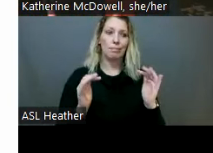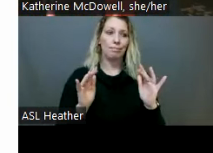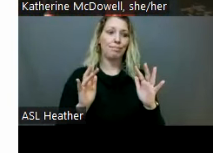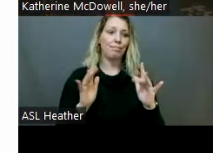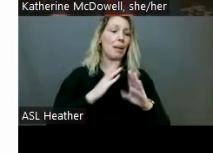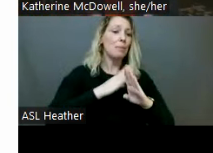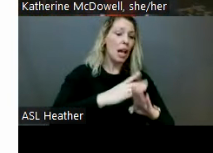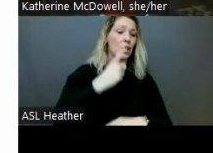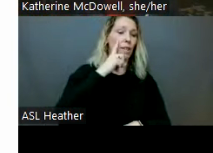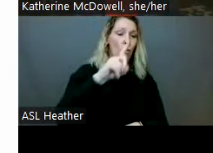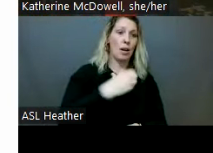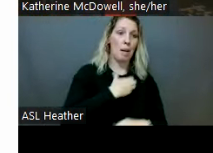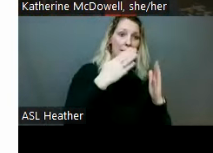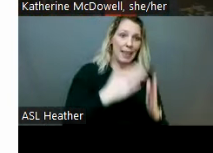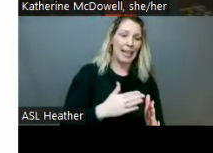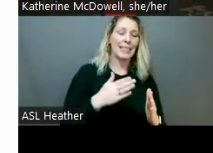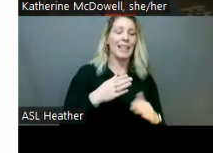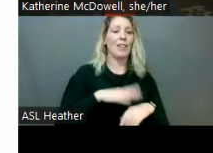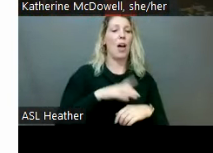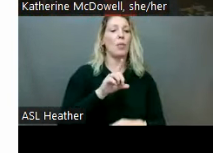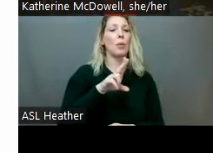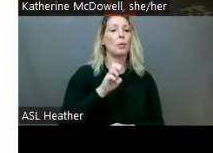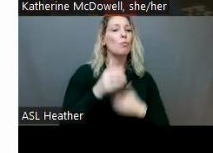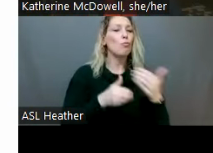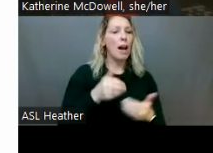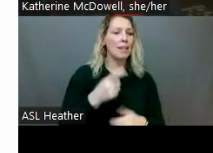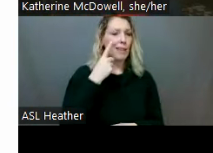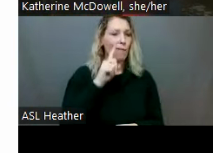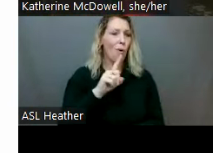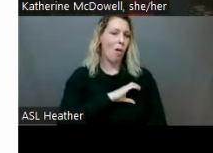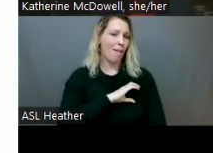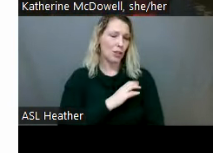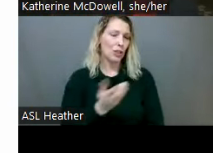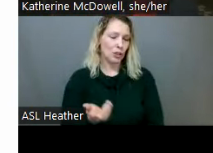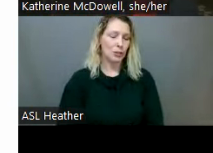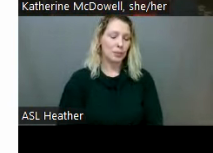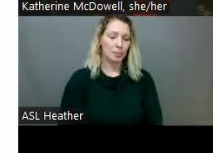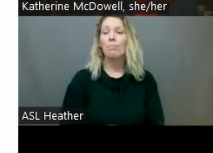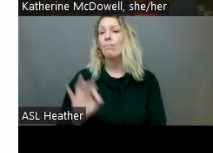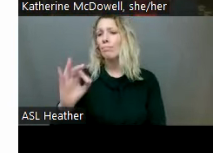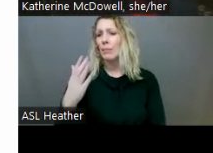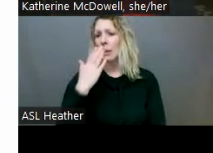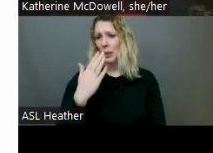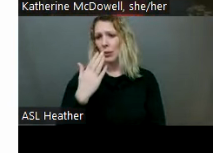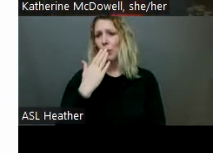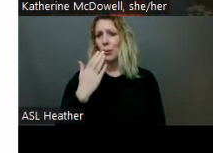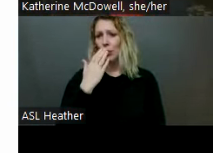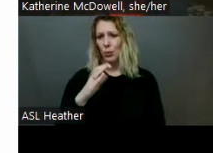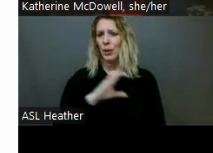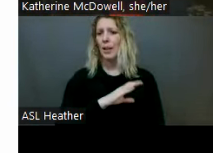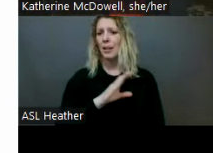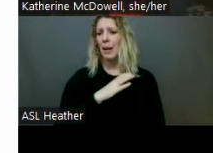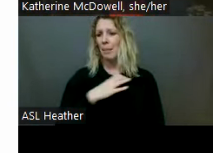protection for the complainant against the due process rights of the officer. Thank you so much, Commissioner Catherine.